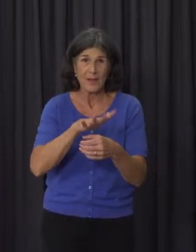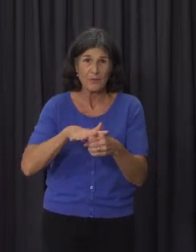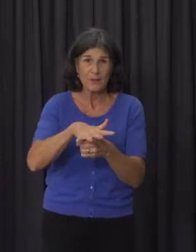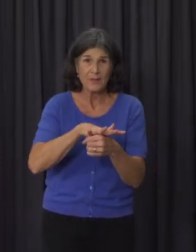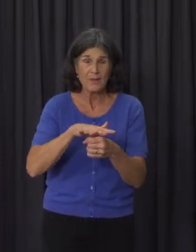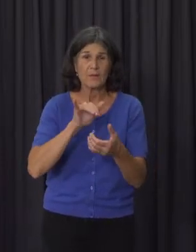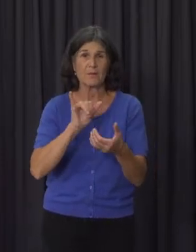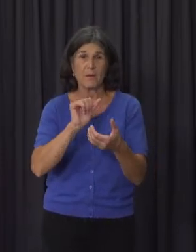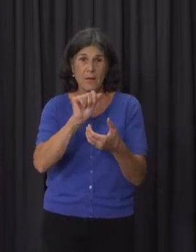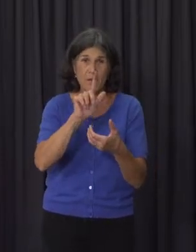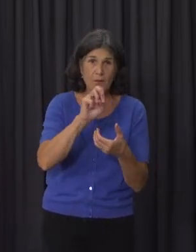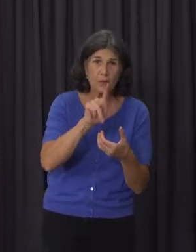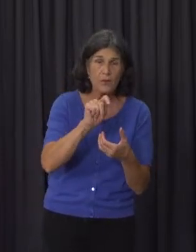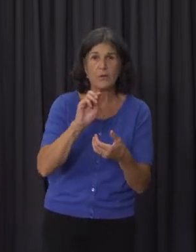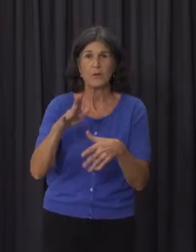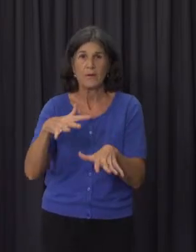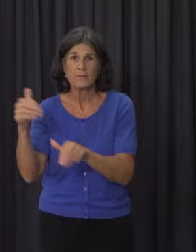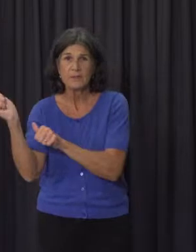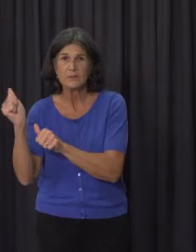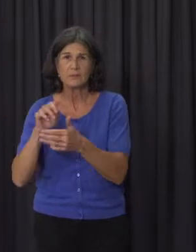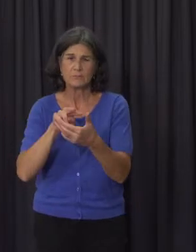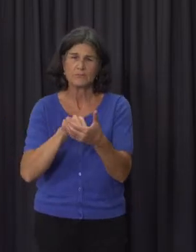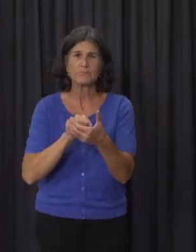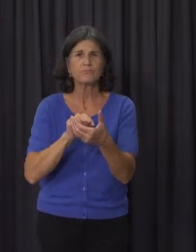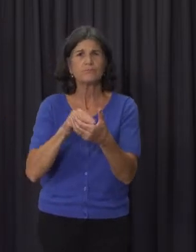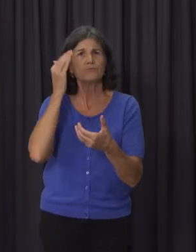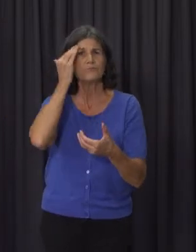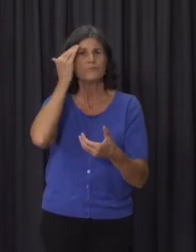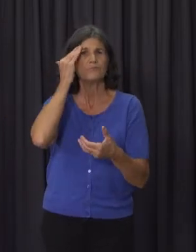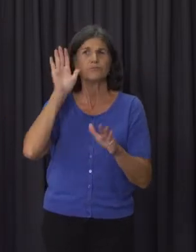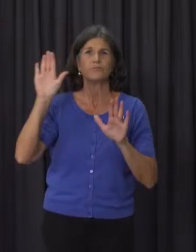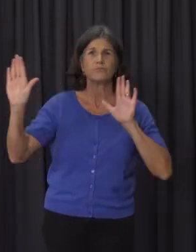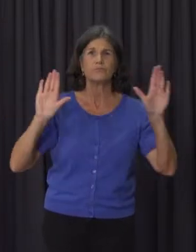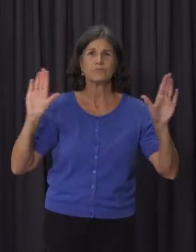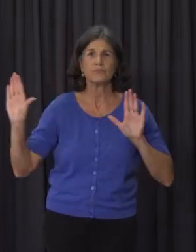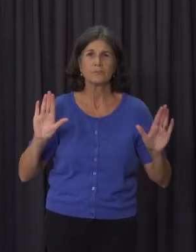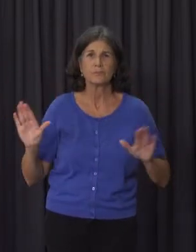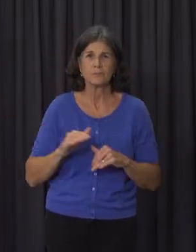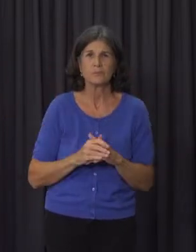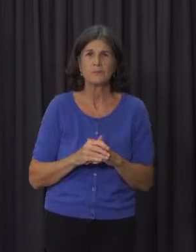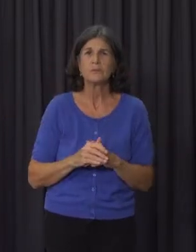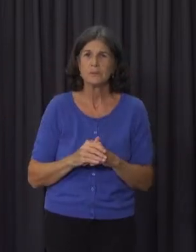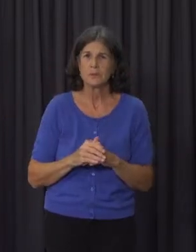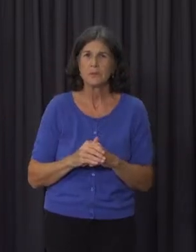more information on how to prepare and emergency alerts are available again online at